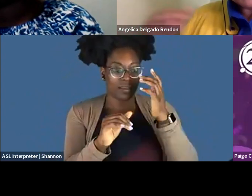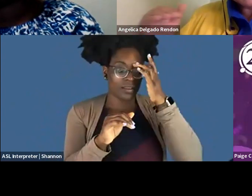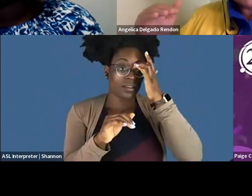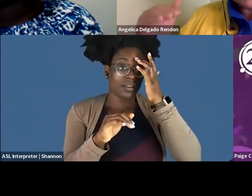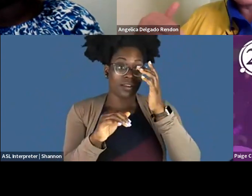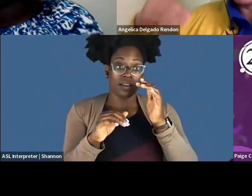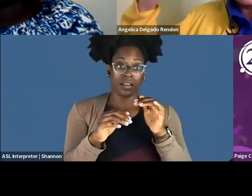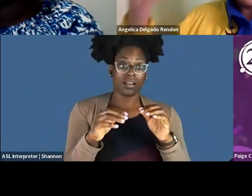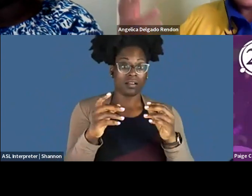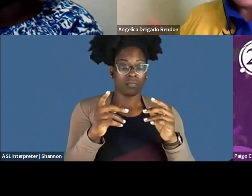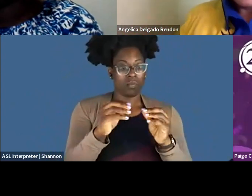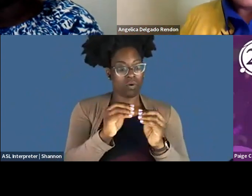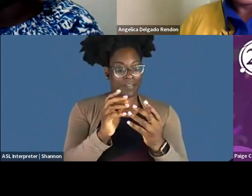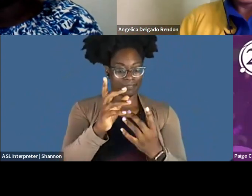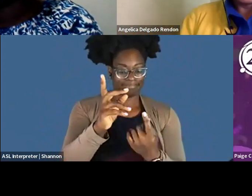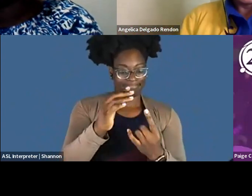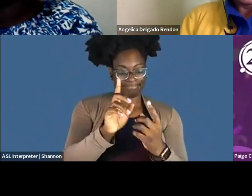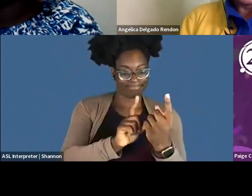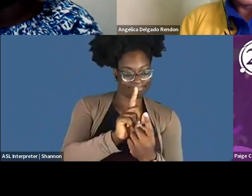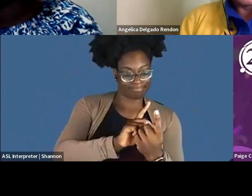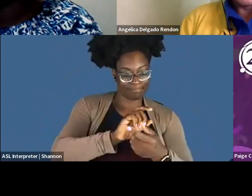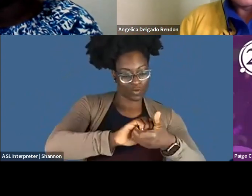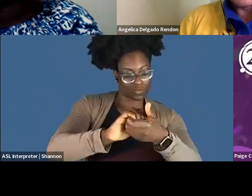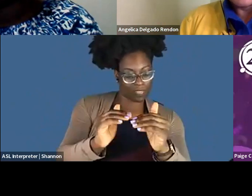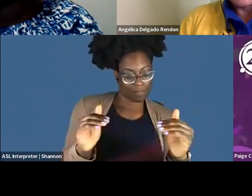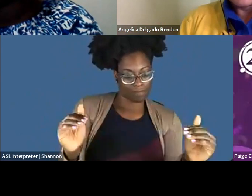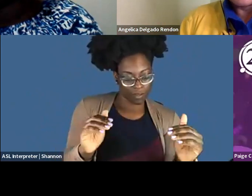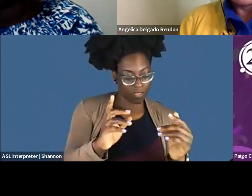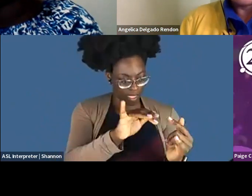one-on-one partnership level, up to